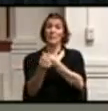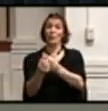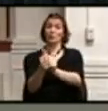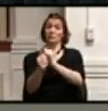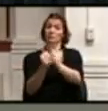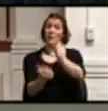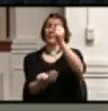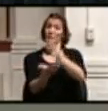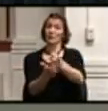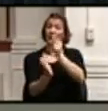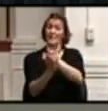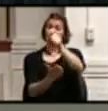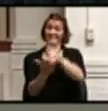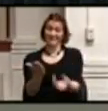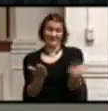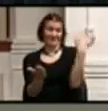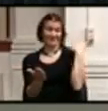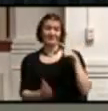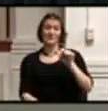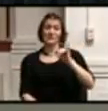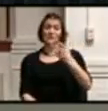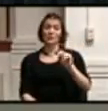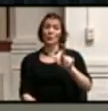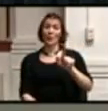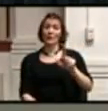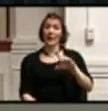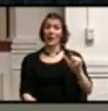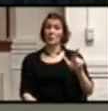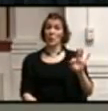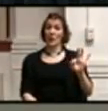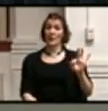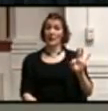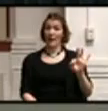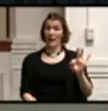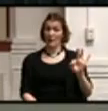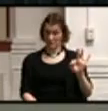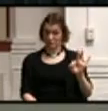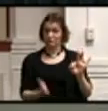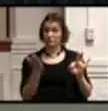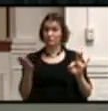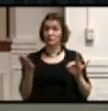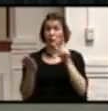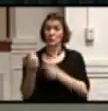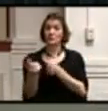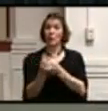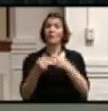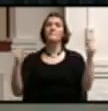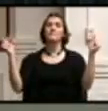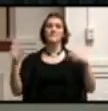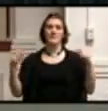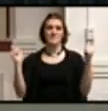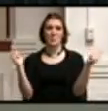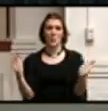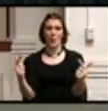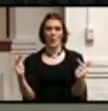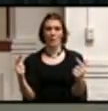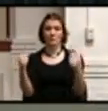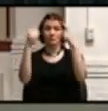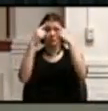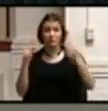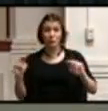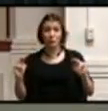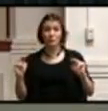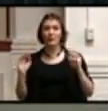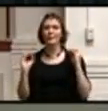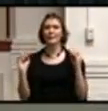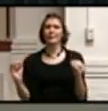favor of approving the minutes from January 21 and January 29, 2014 as presented, please say aye. Aye. Aye. Anybody opposed